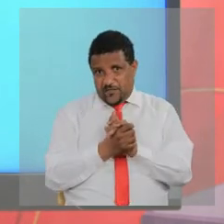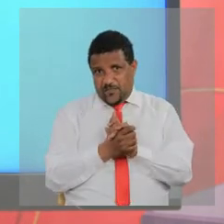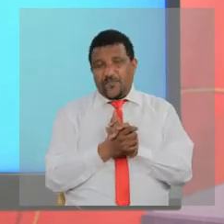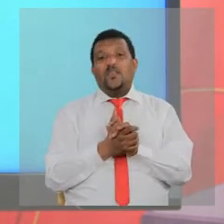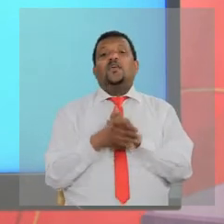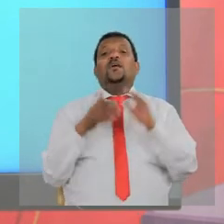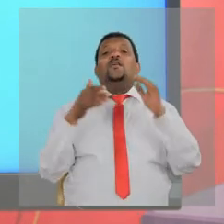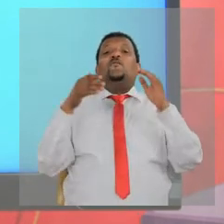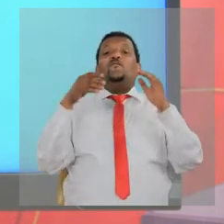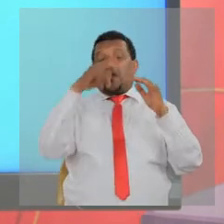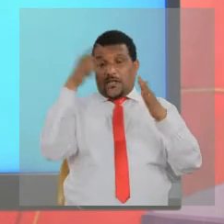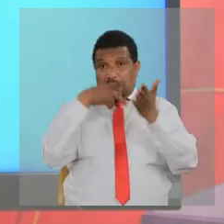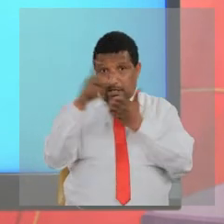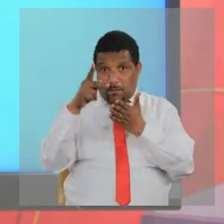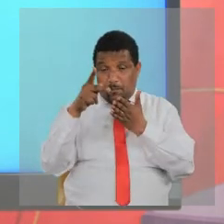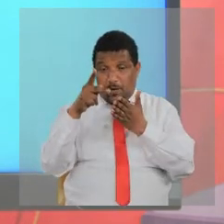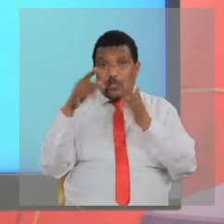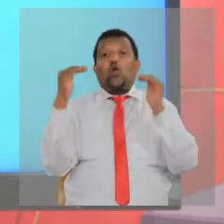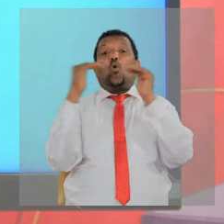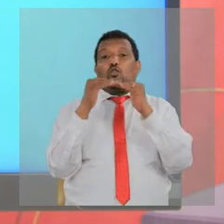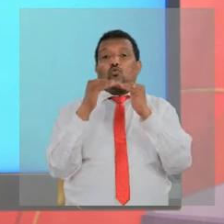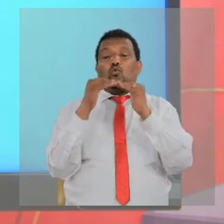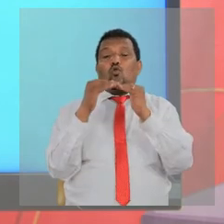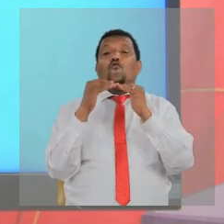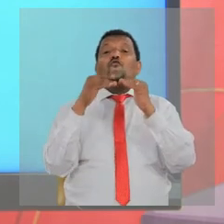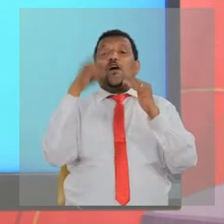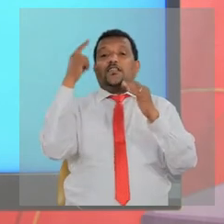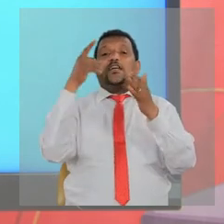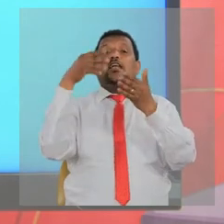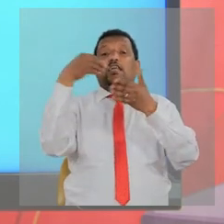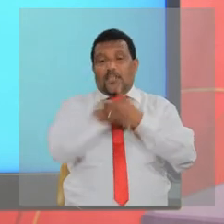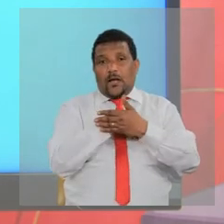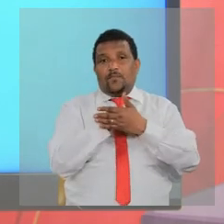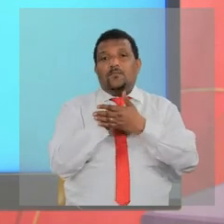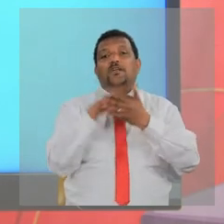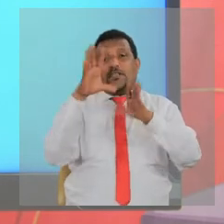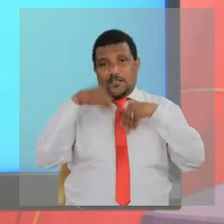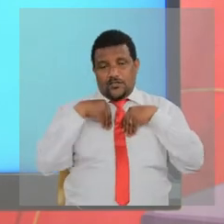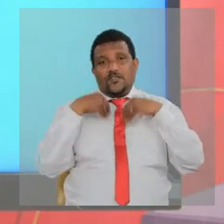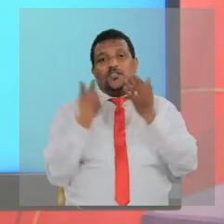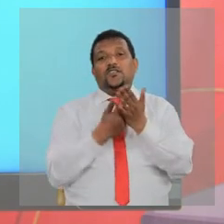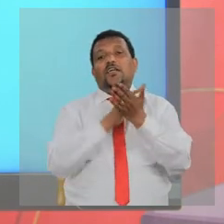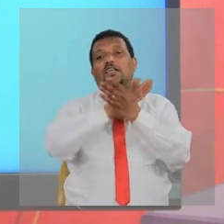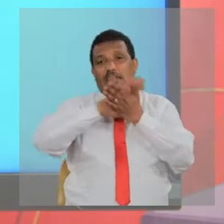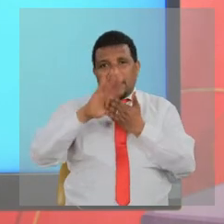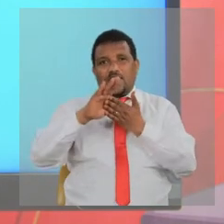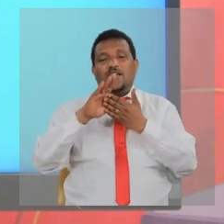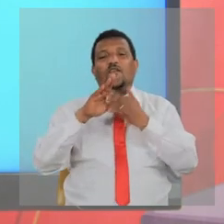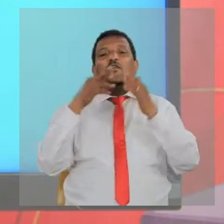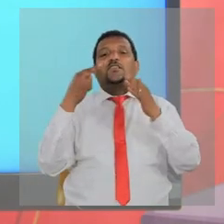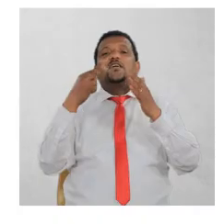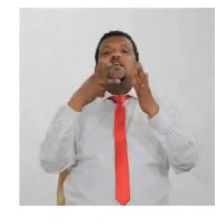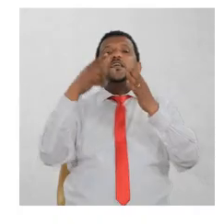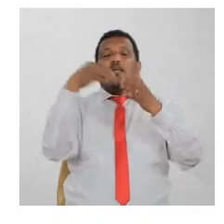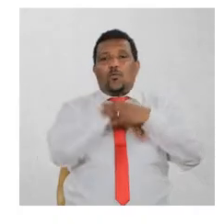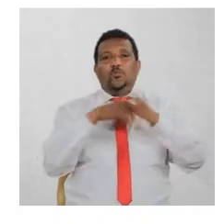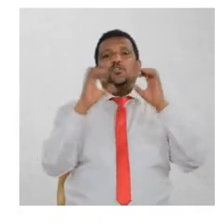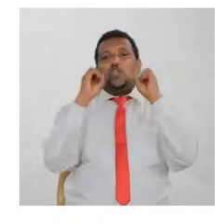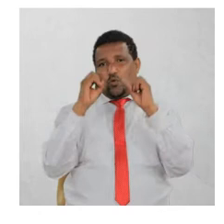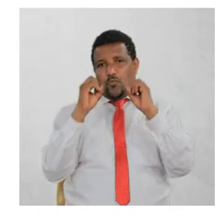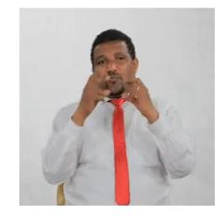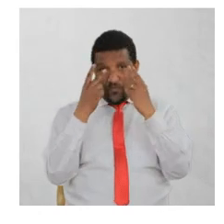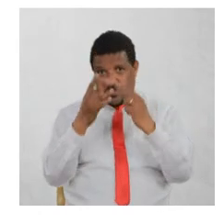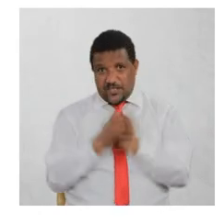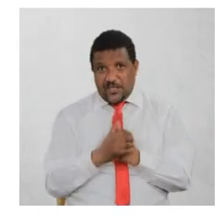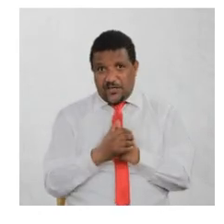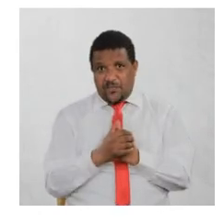paid equals to the factor income received, in this case, the net factor income will be zero. Now, let's